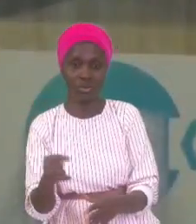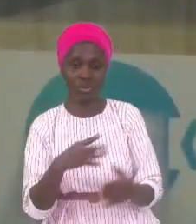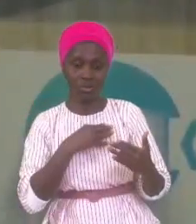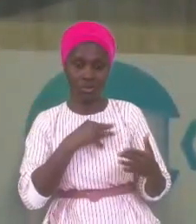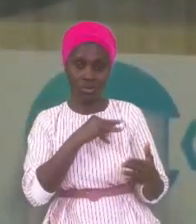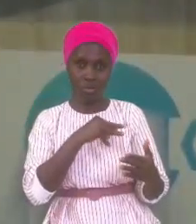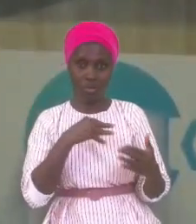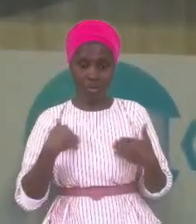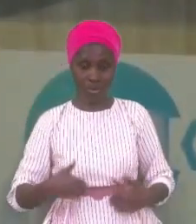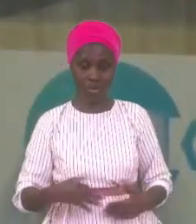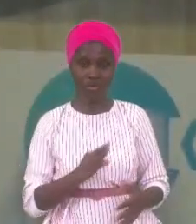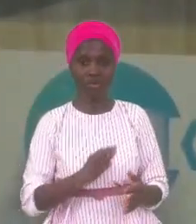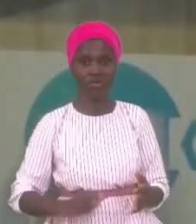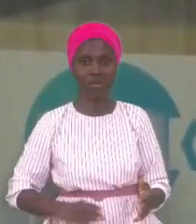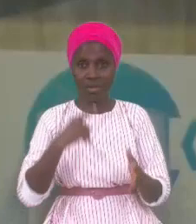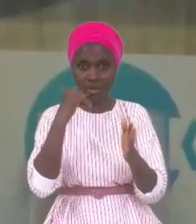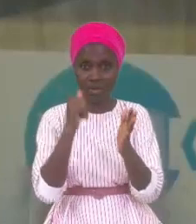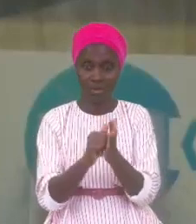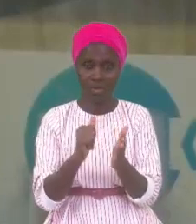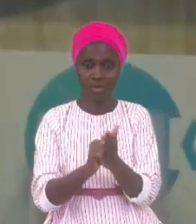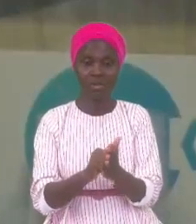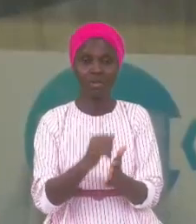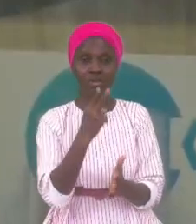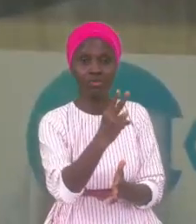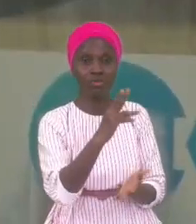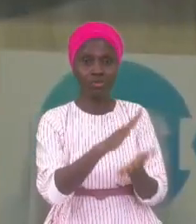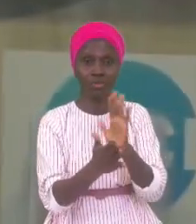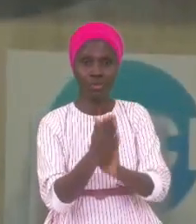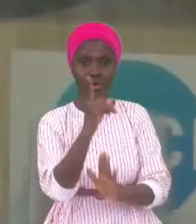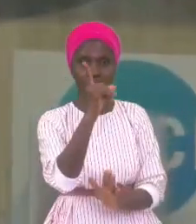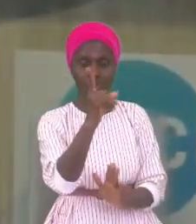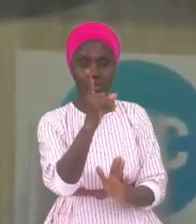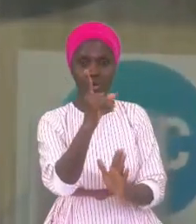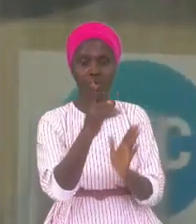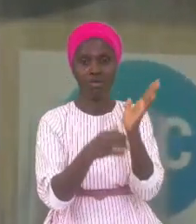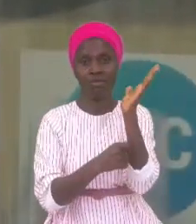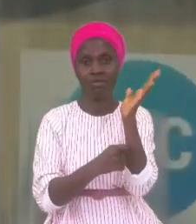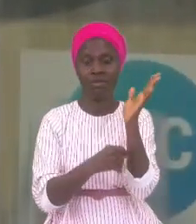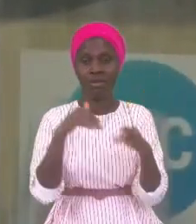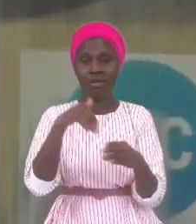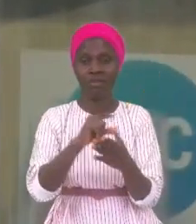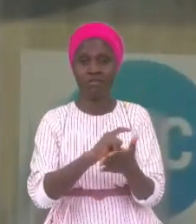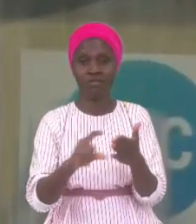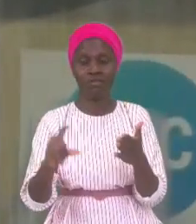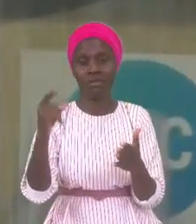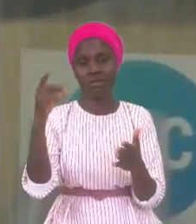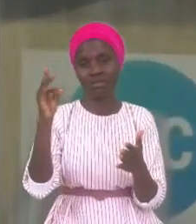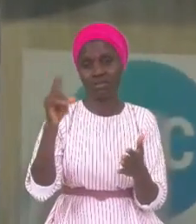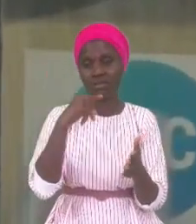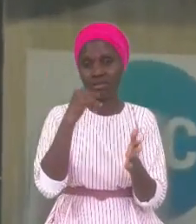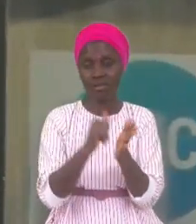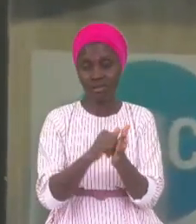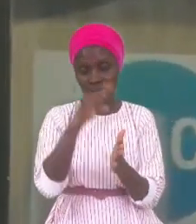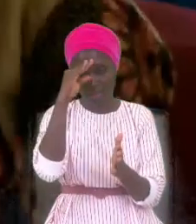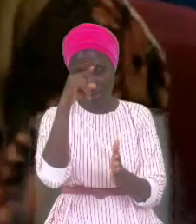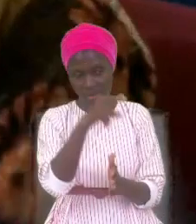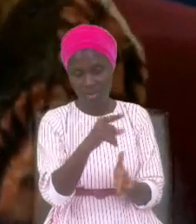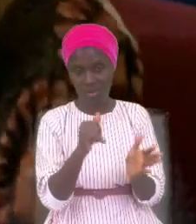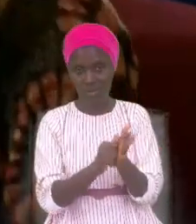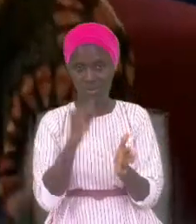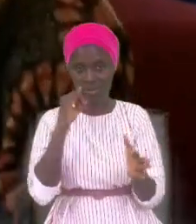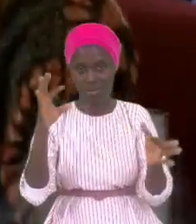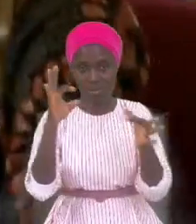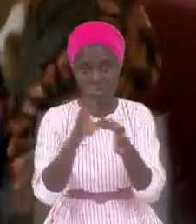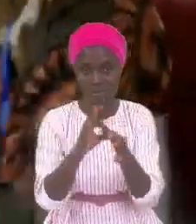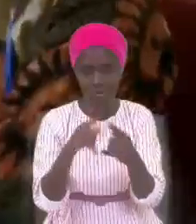he shall be one flesh. In verse 17, but he that is joined unto the Lord, he